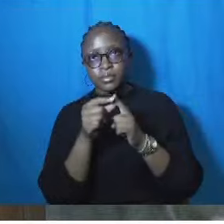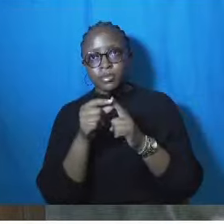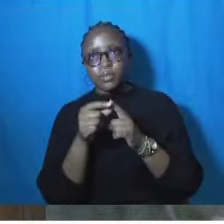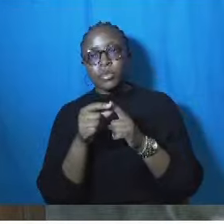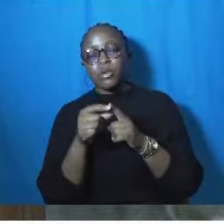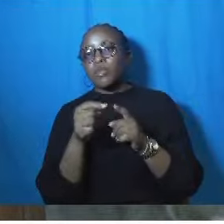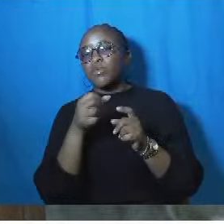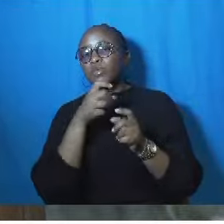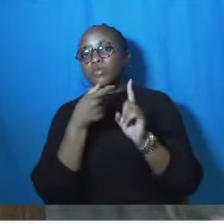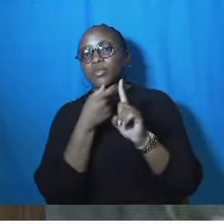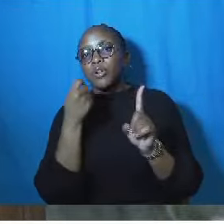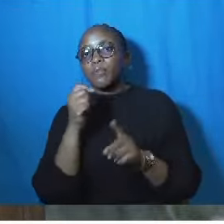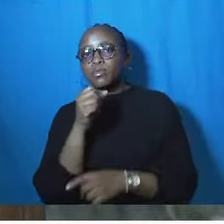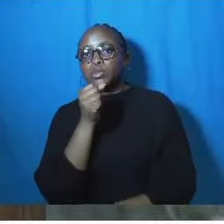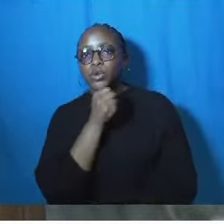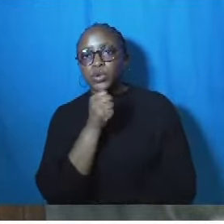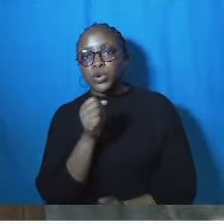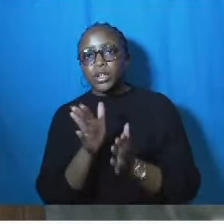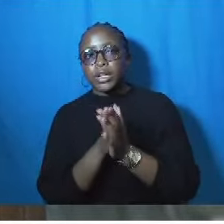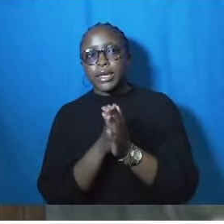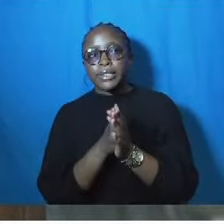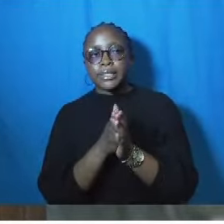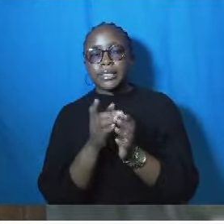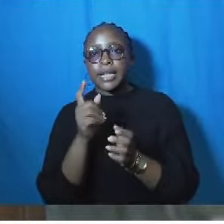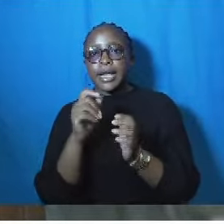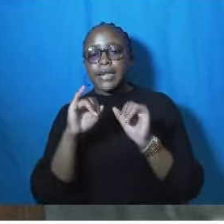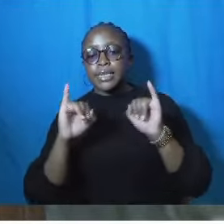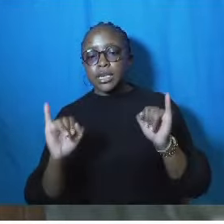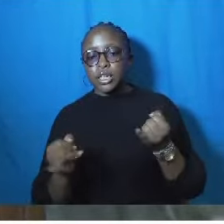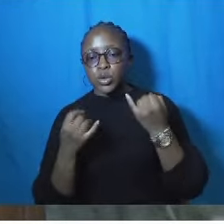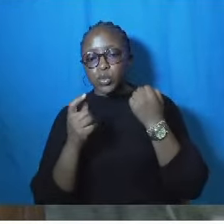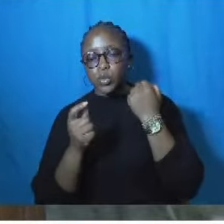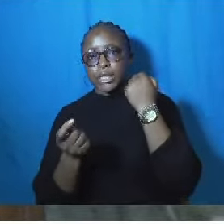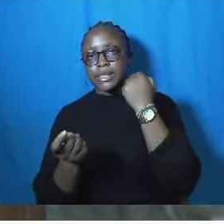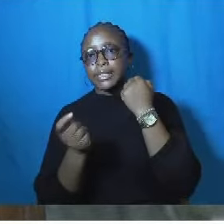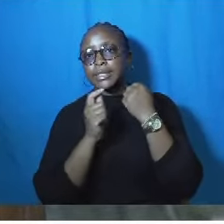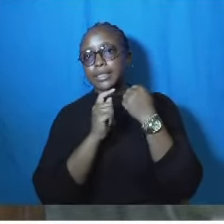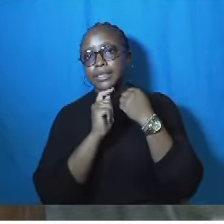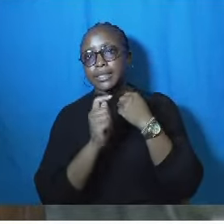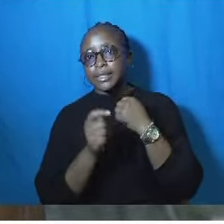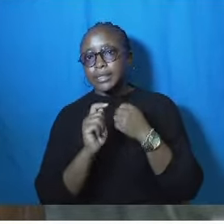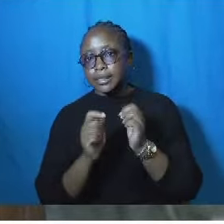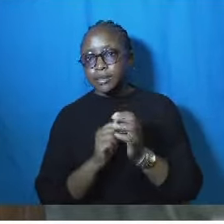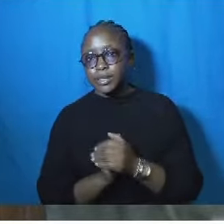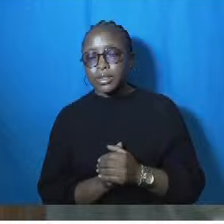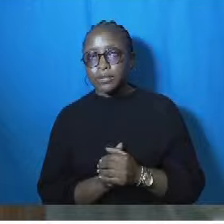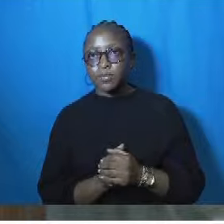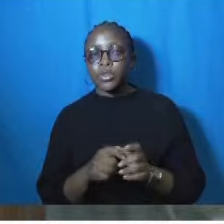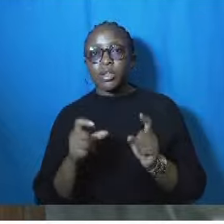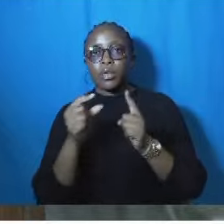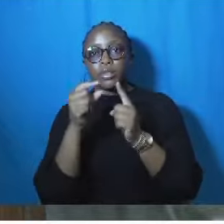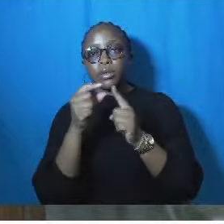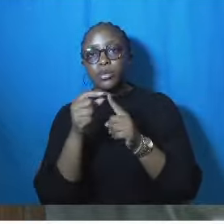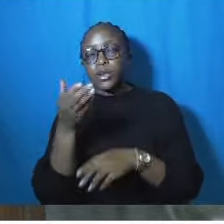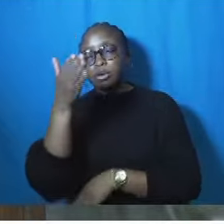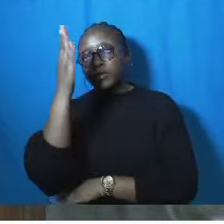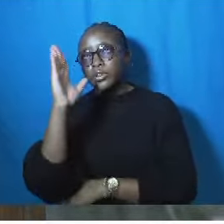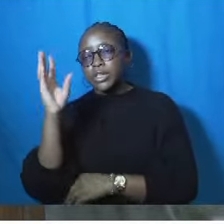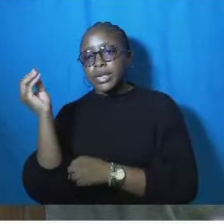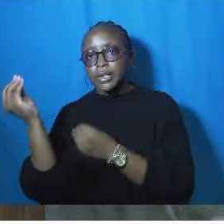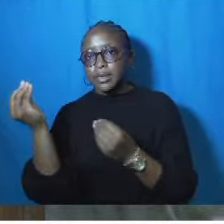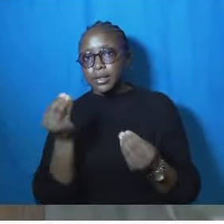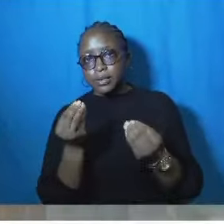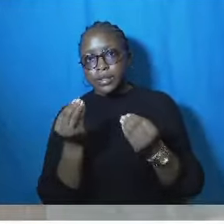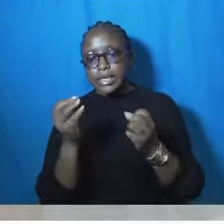So in the same way, the Word of God gives us strength and